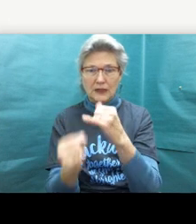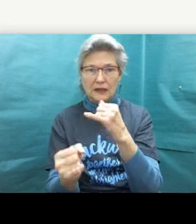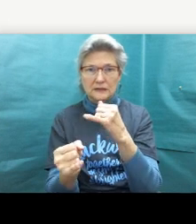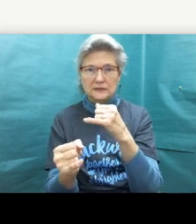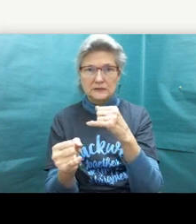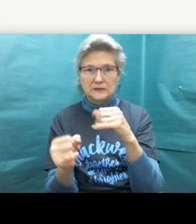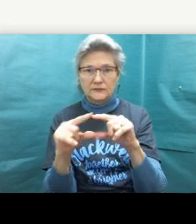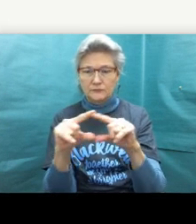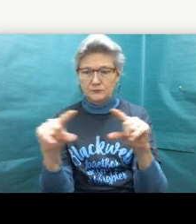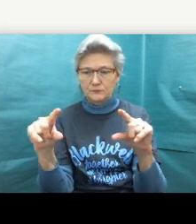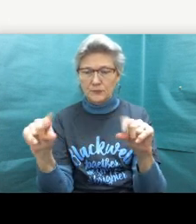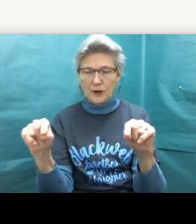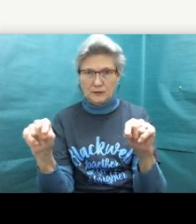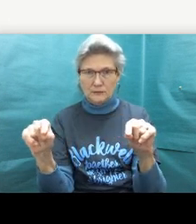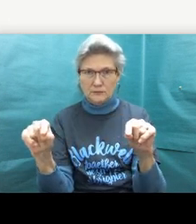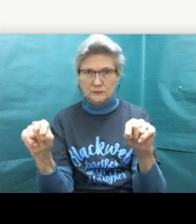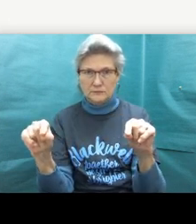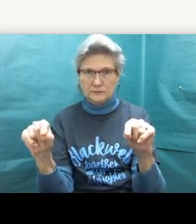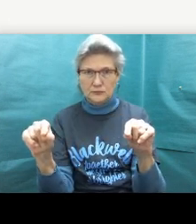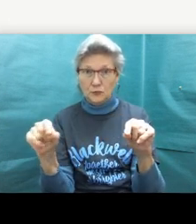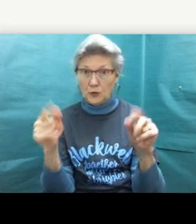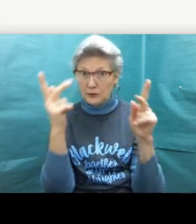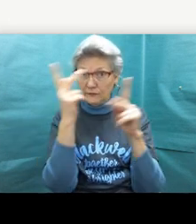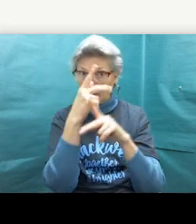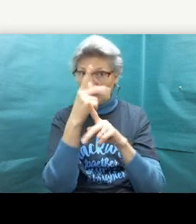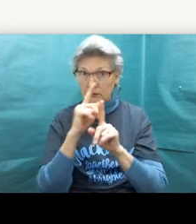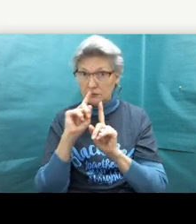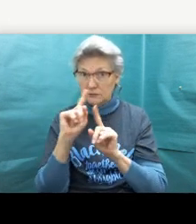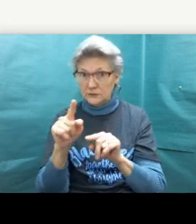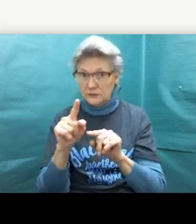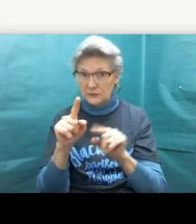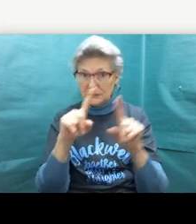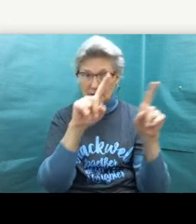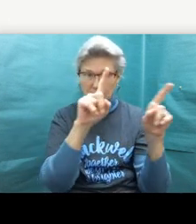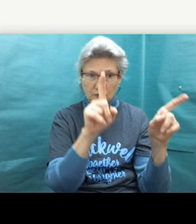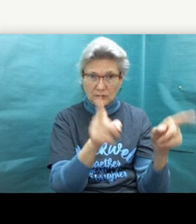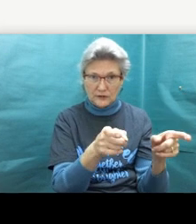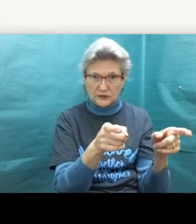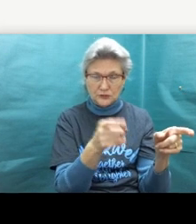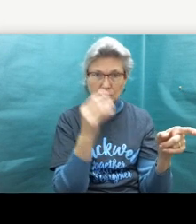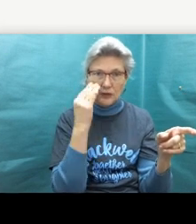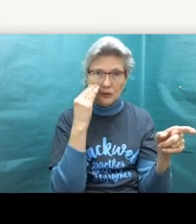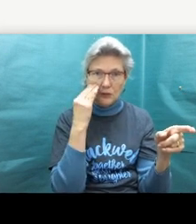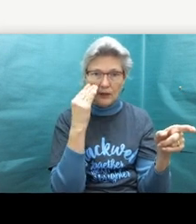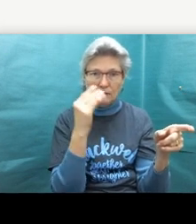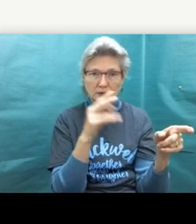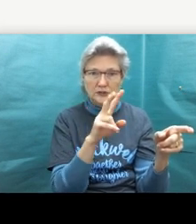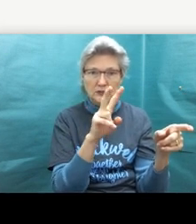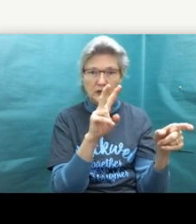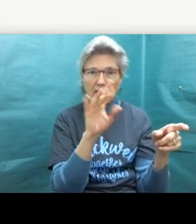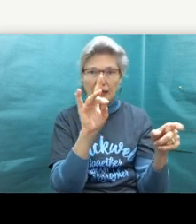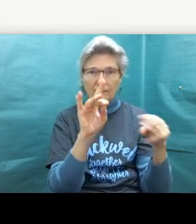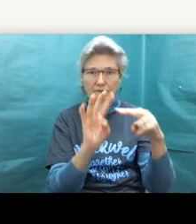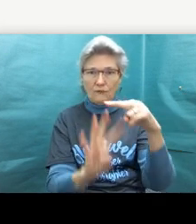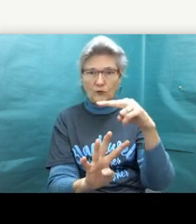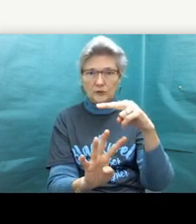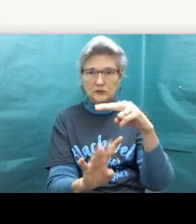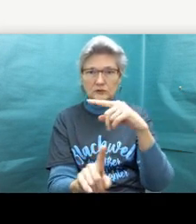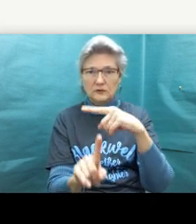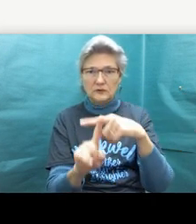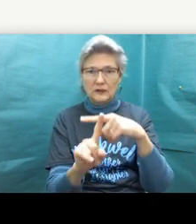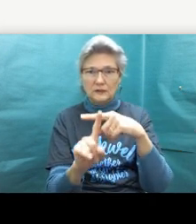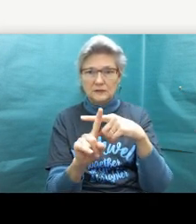bar. So that means when we solved inside the parentheses, we knew that that was 8 fourths